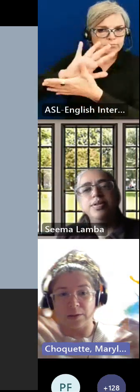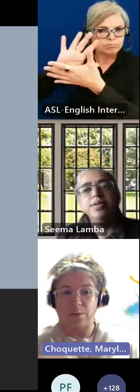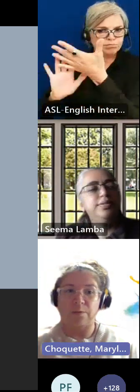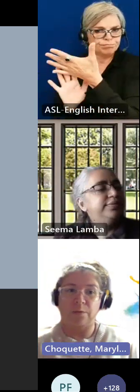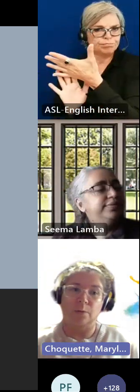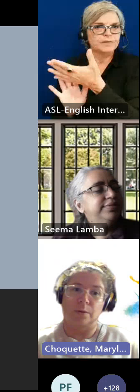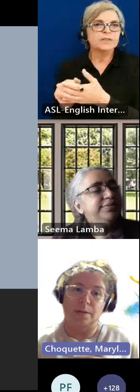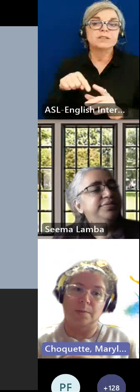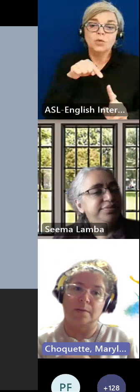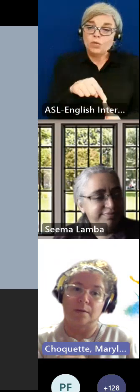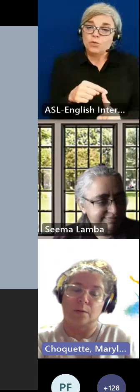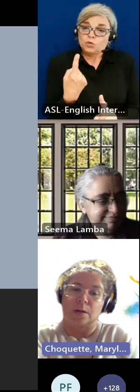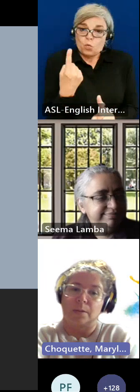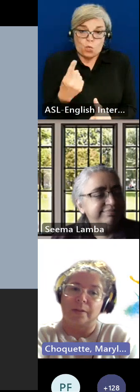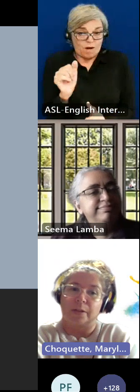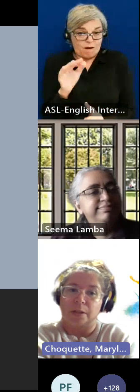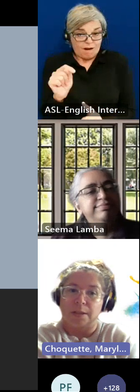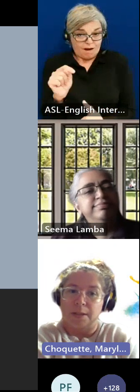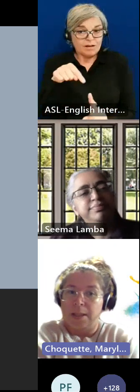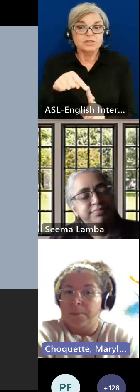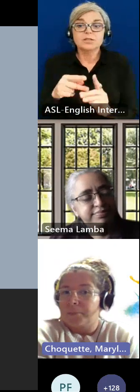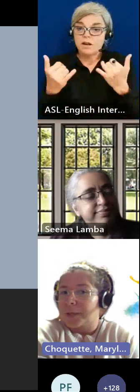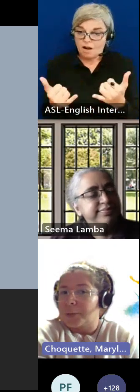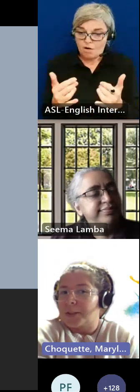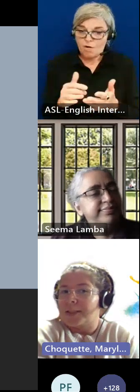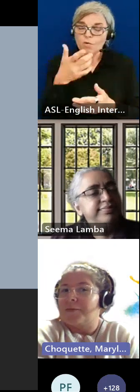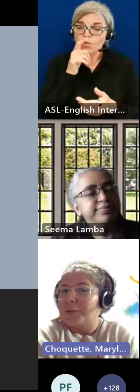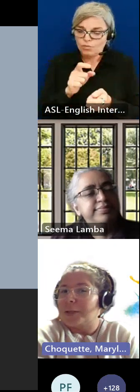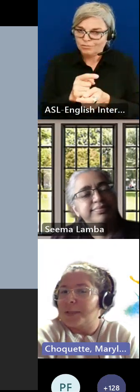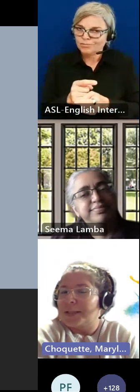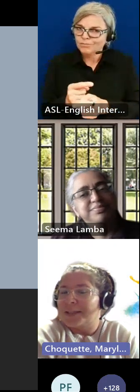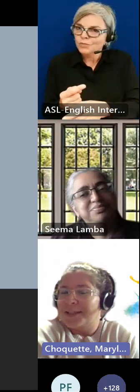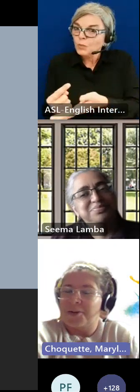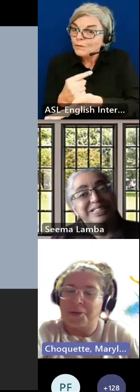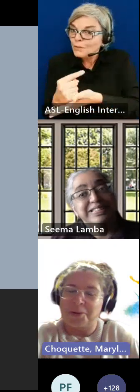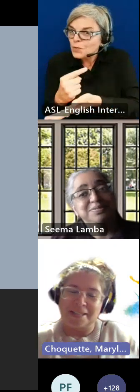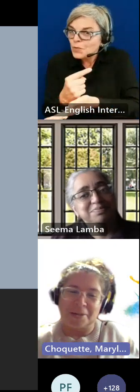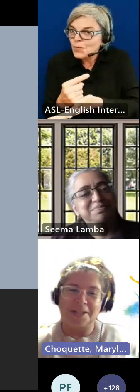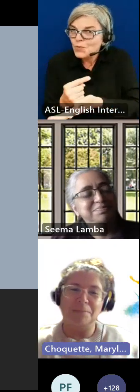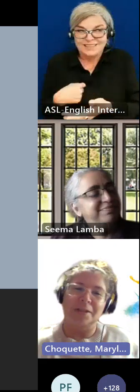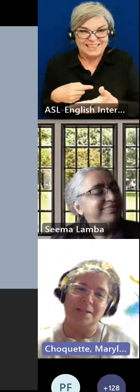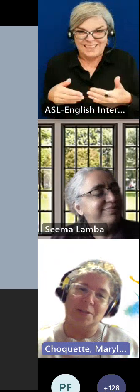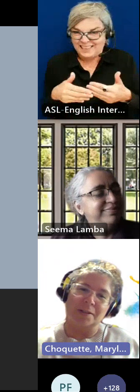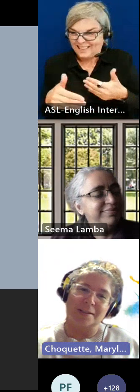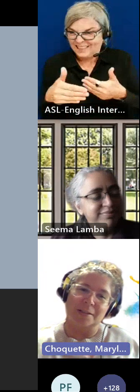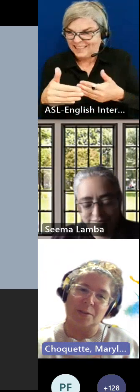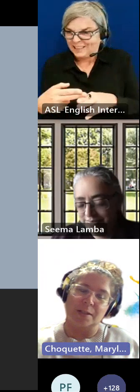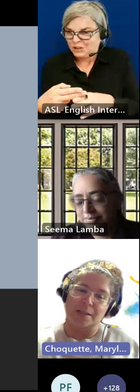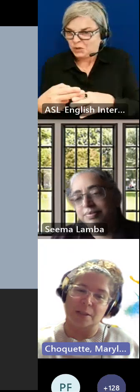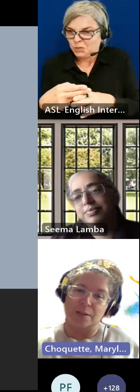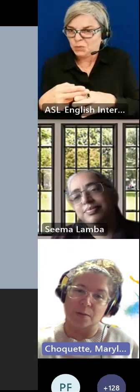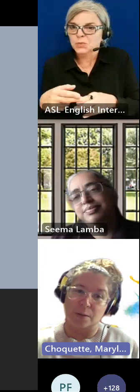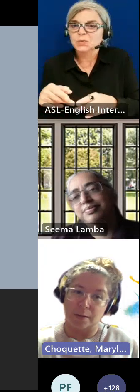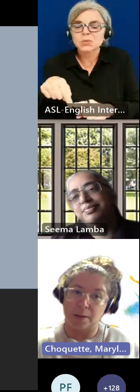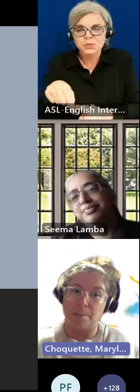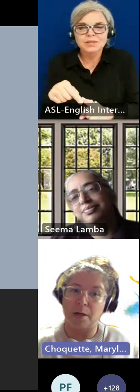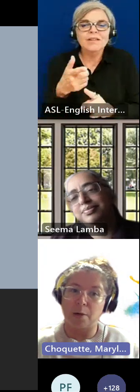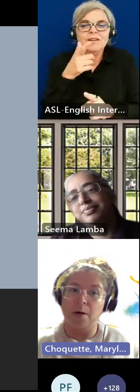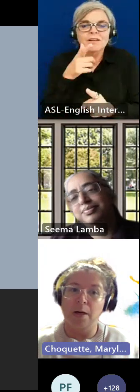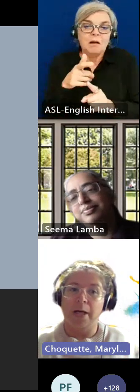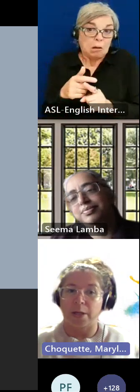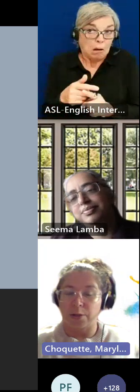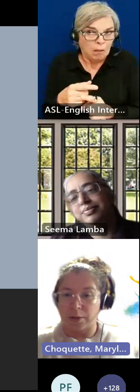it's currently under review. We're expecting the recommendations, I want to say very quickly, although I doubt it, but it's currently in translation. So there's